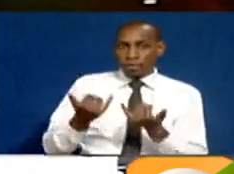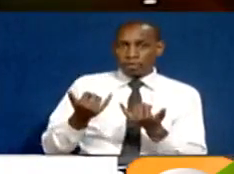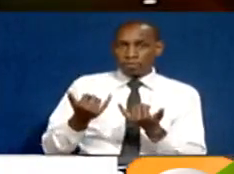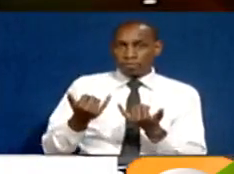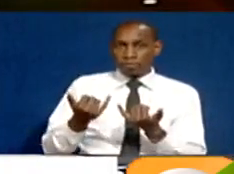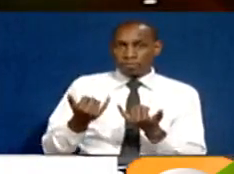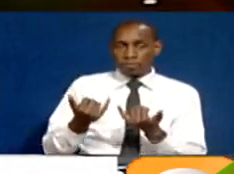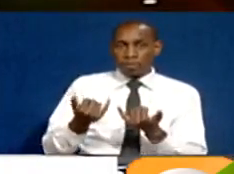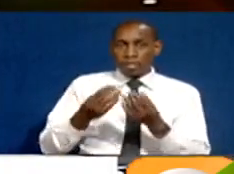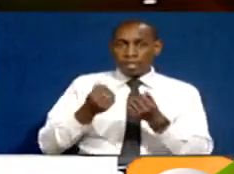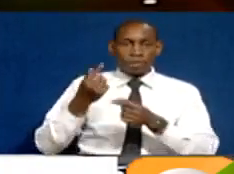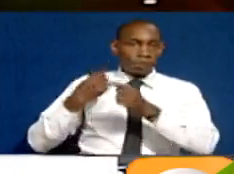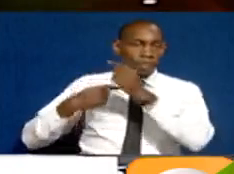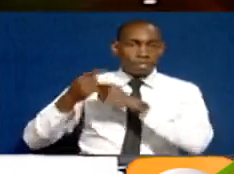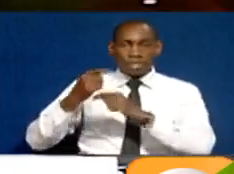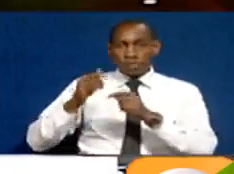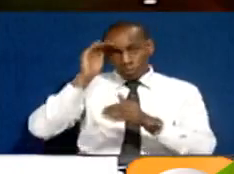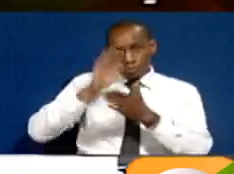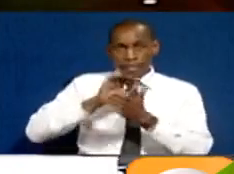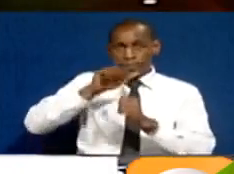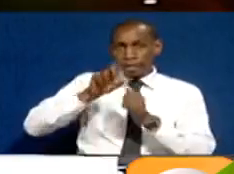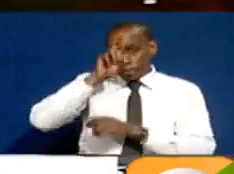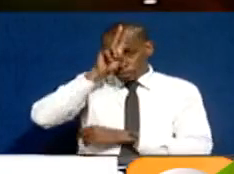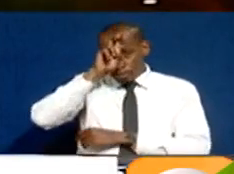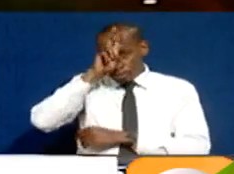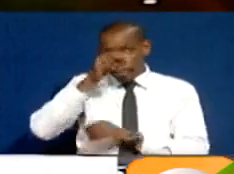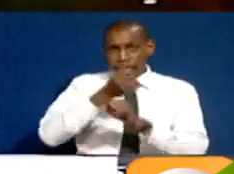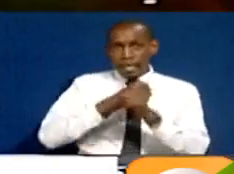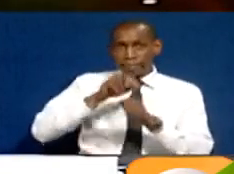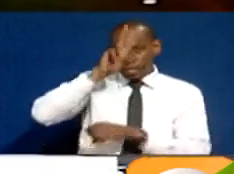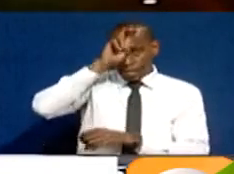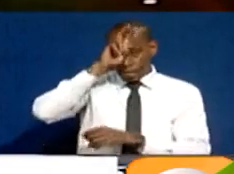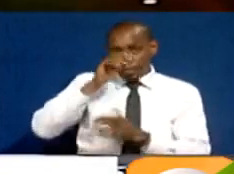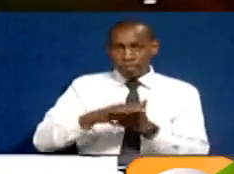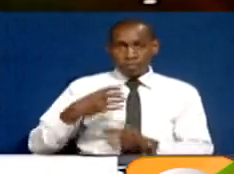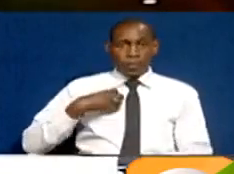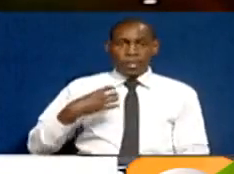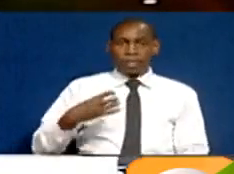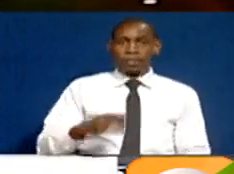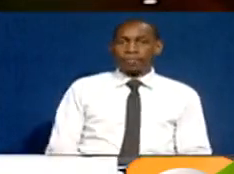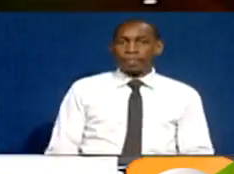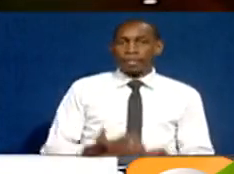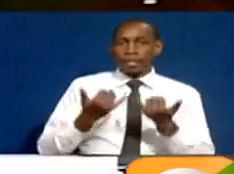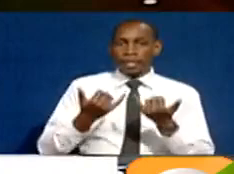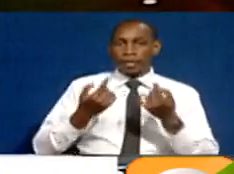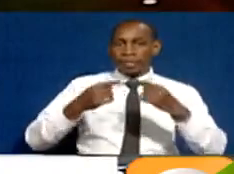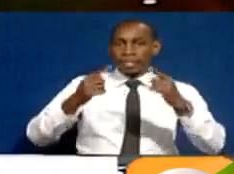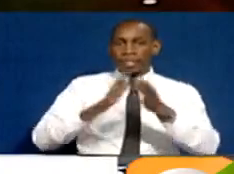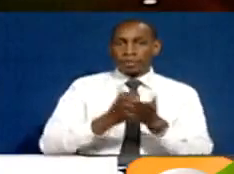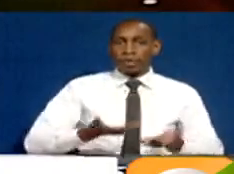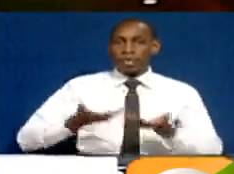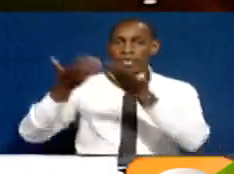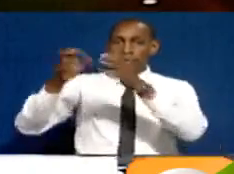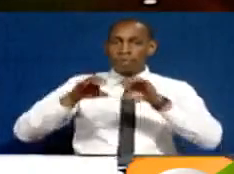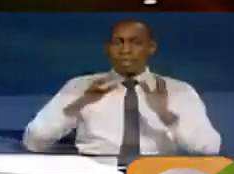or rather overcome myths about snails to form a snail empire. And I've seen her excel in the export